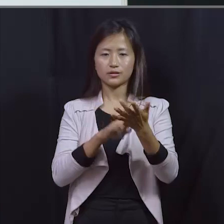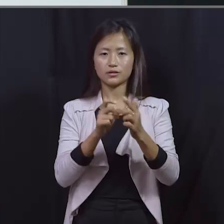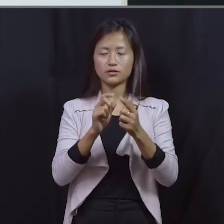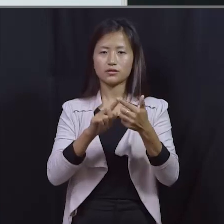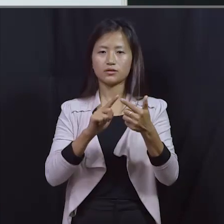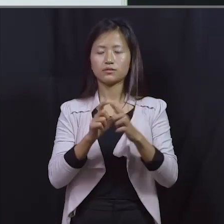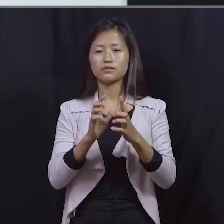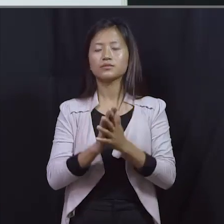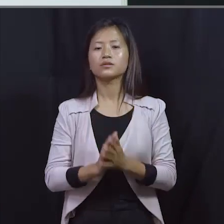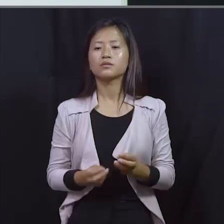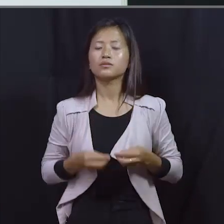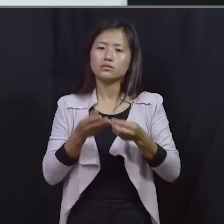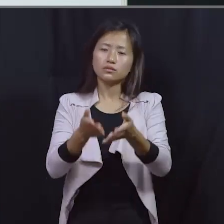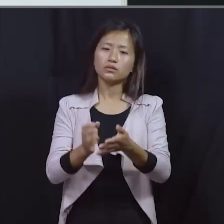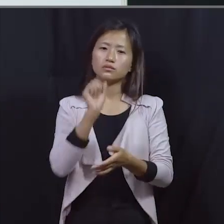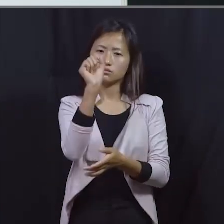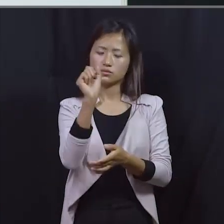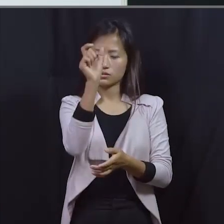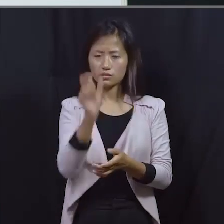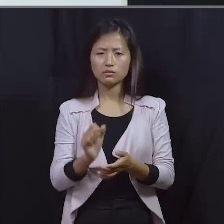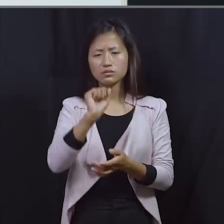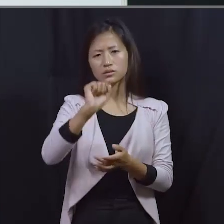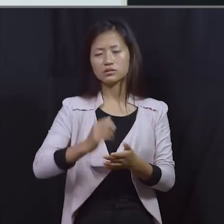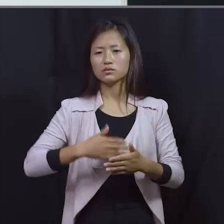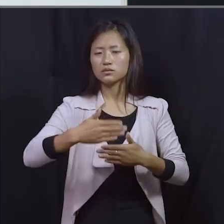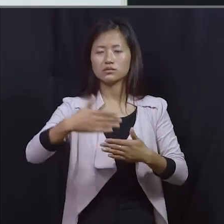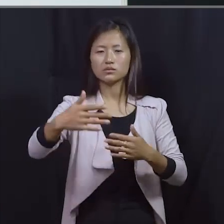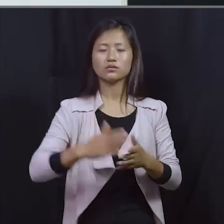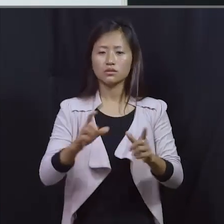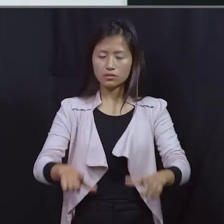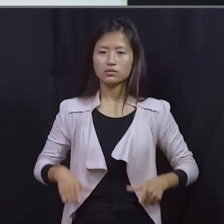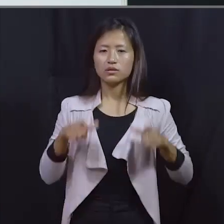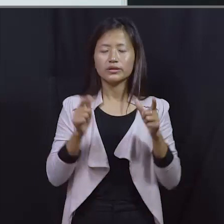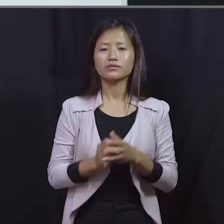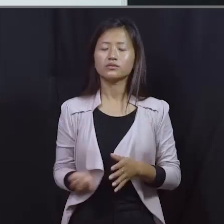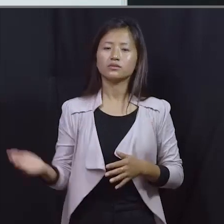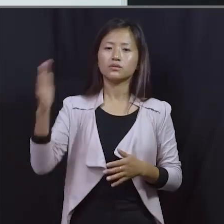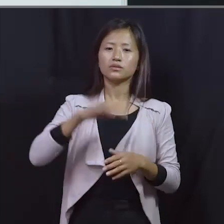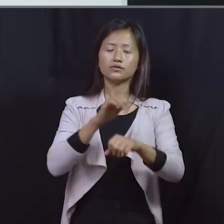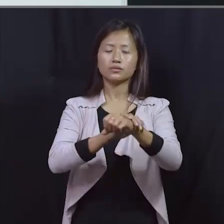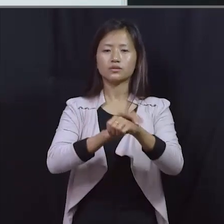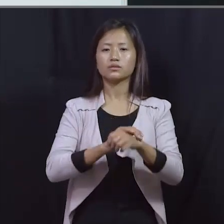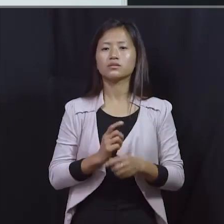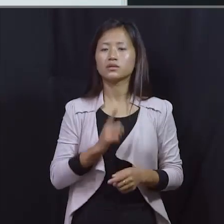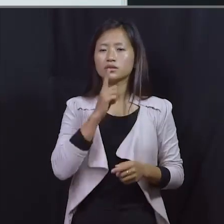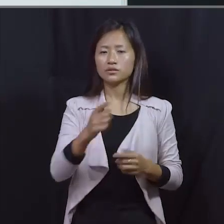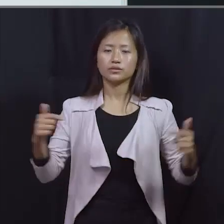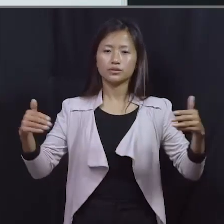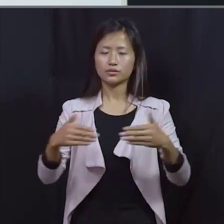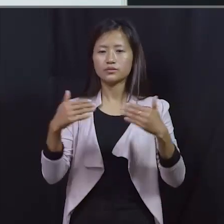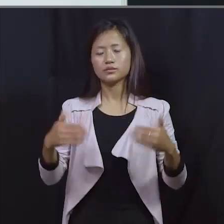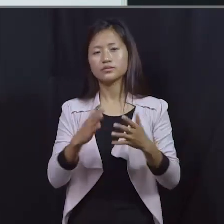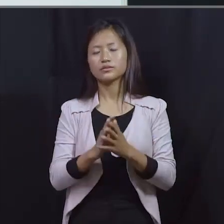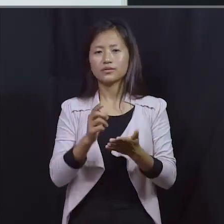they produce by themselves, and it enabled them to sustain their life. But with the coming of the British, they introduced different kinds of